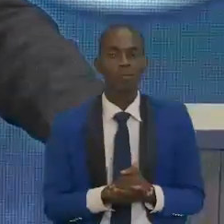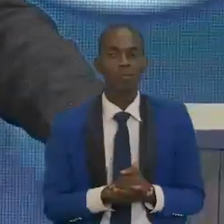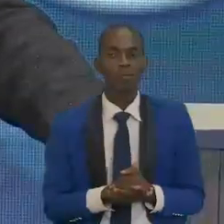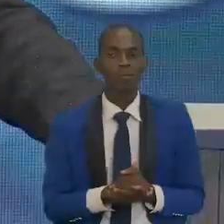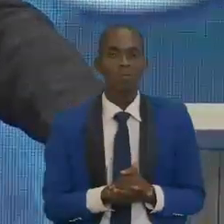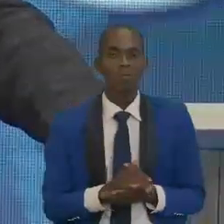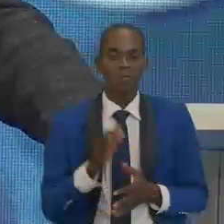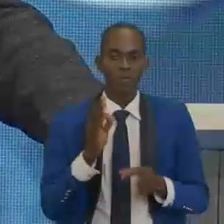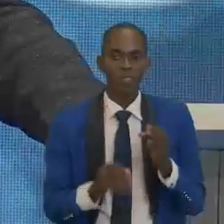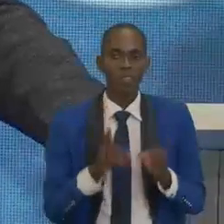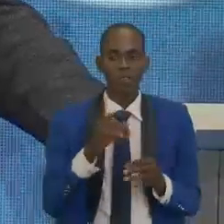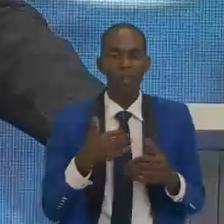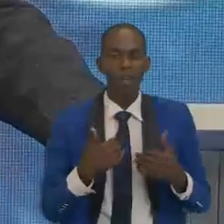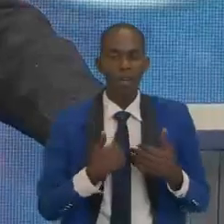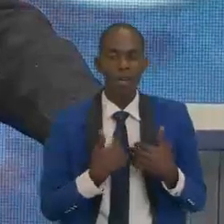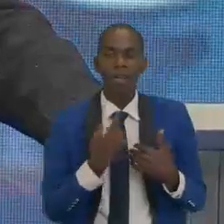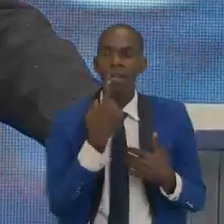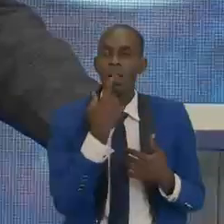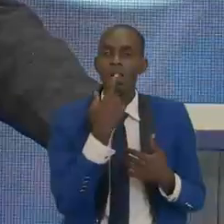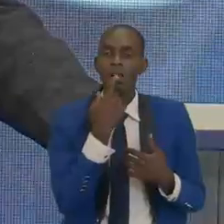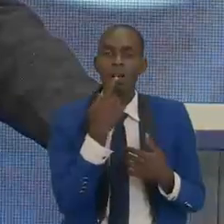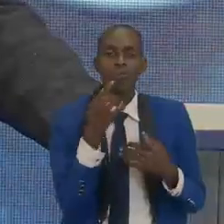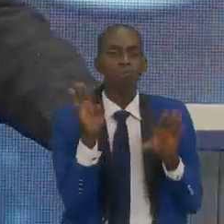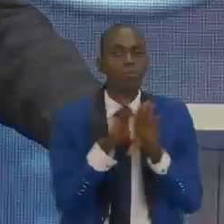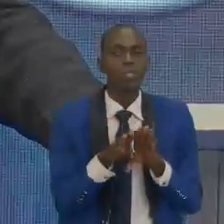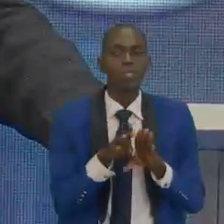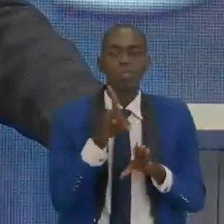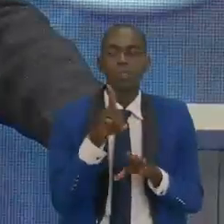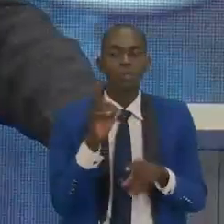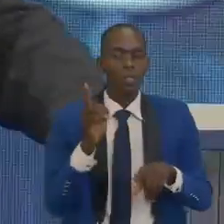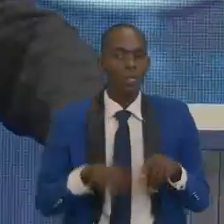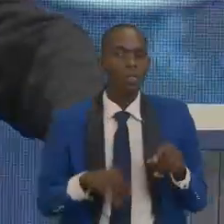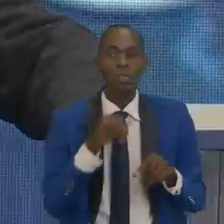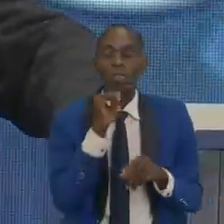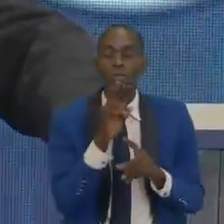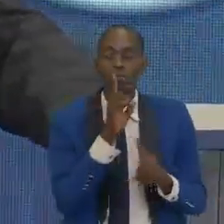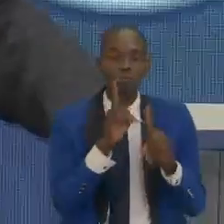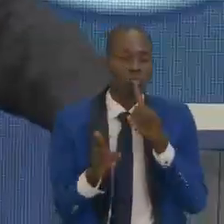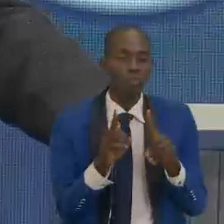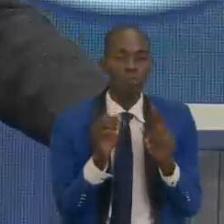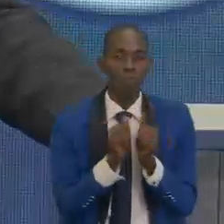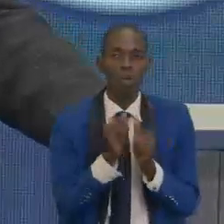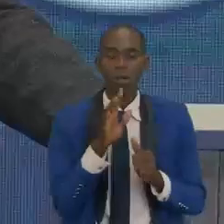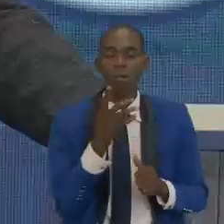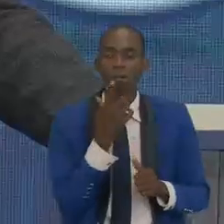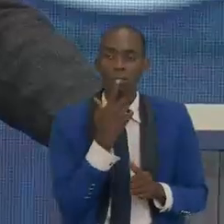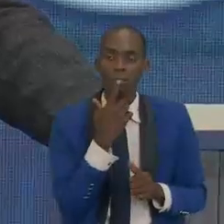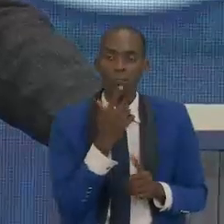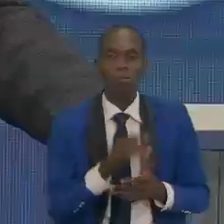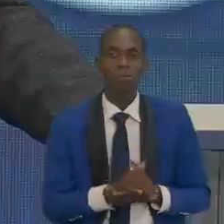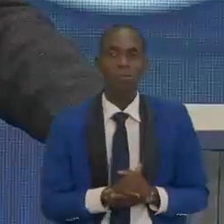If you have tight tongues, and you are dumb, and you cannot hear, or you cannot speak.